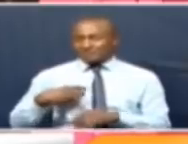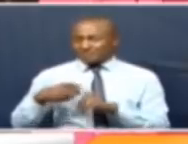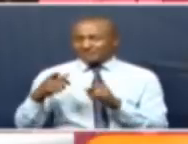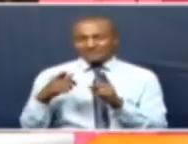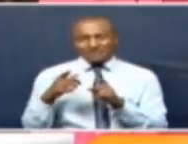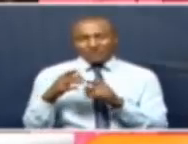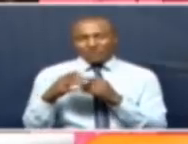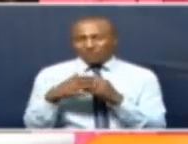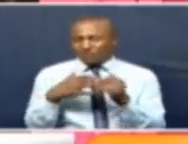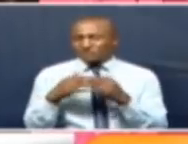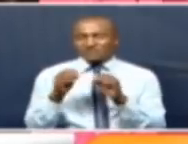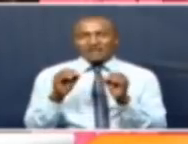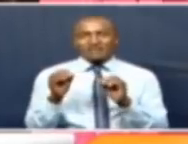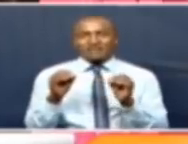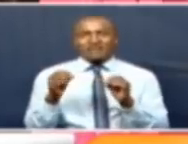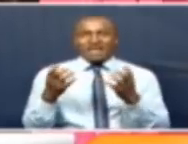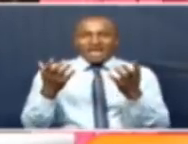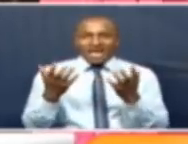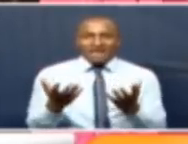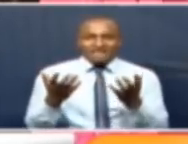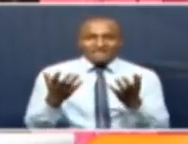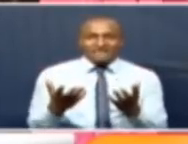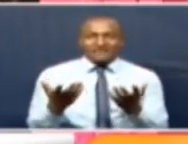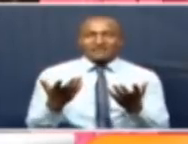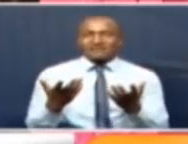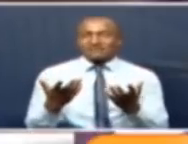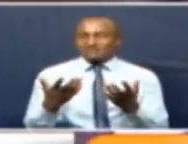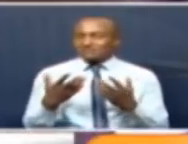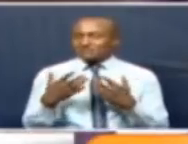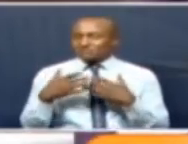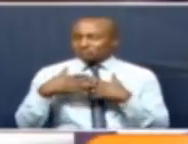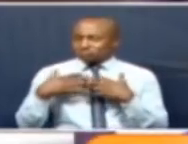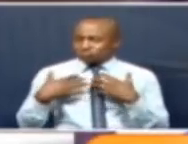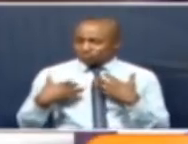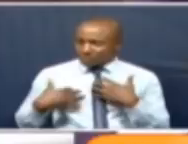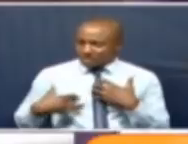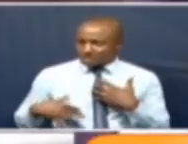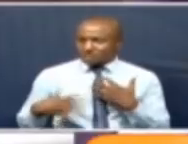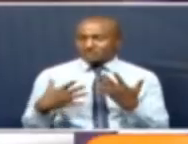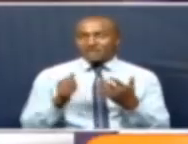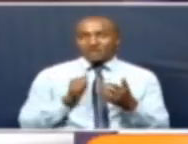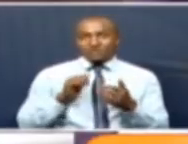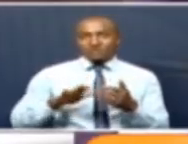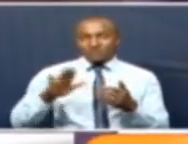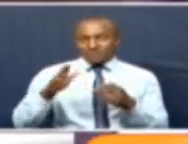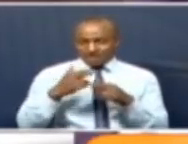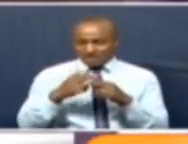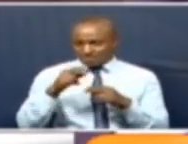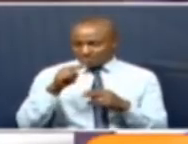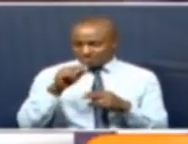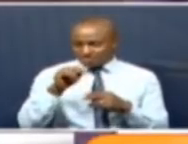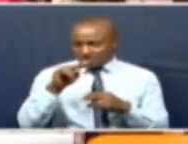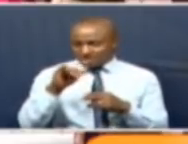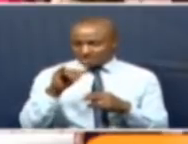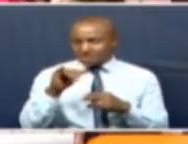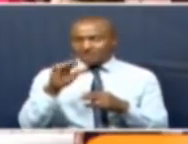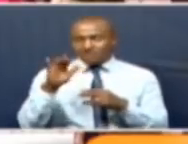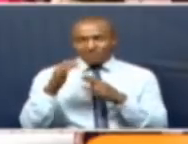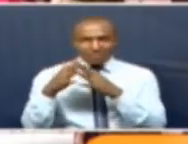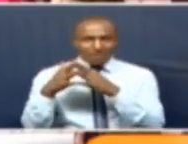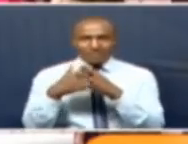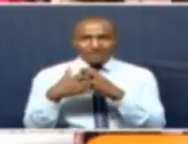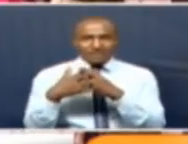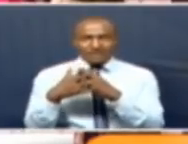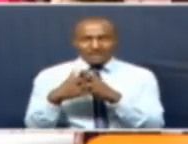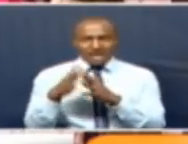kept complaining that it was too heavy, it was sweaty. That's when her daughter Nancy Githoitho, who is based in the United States,